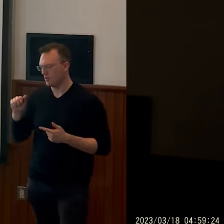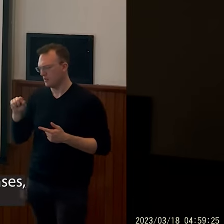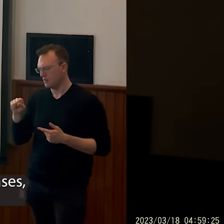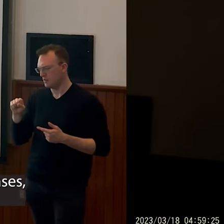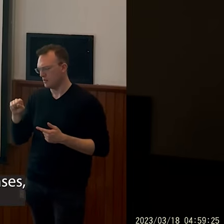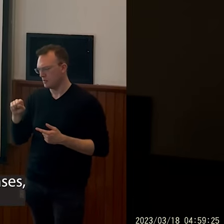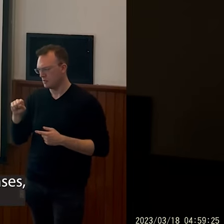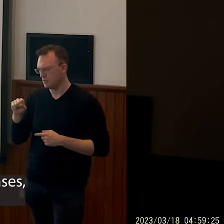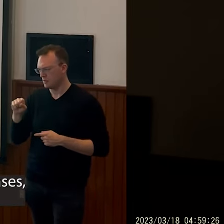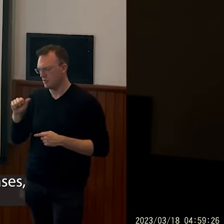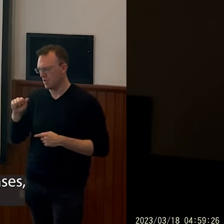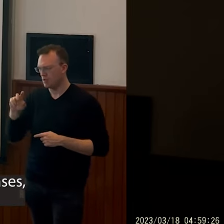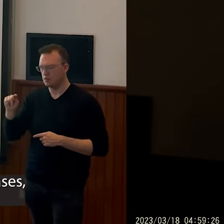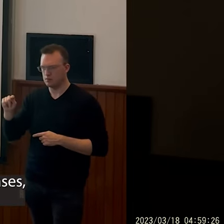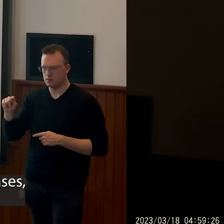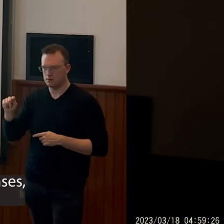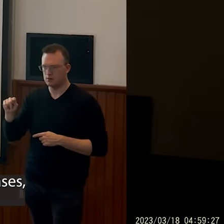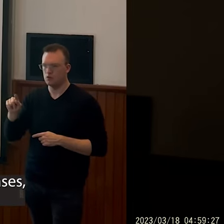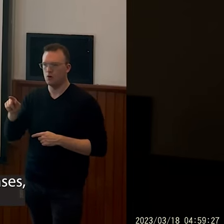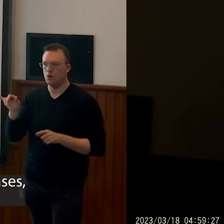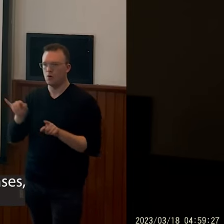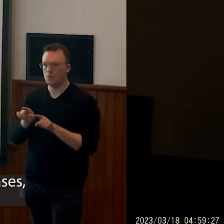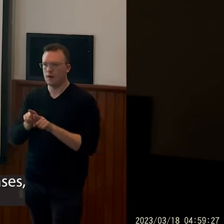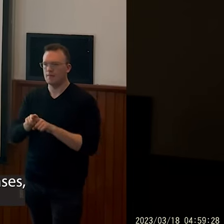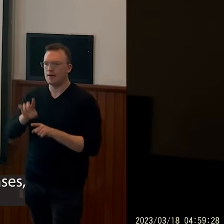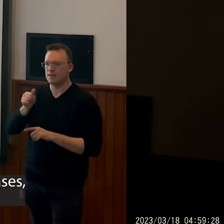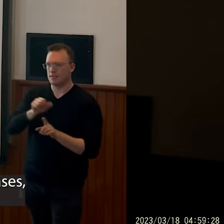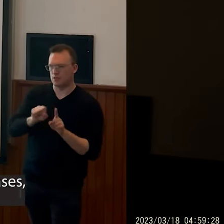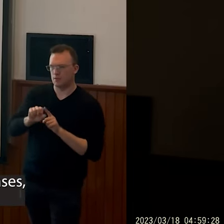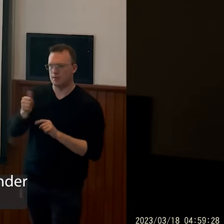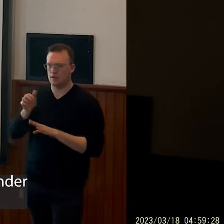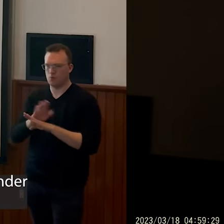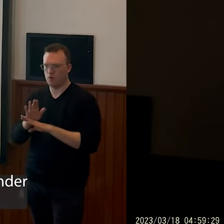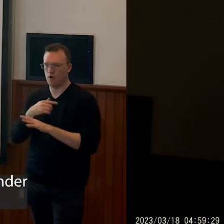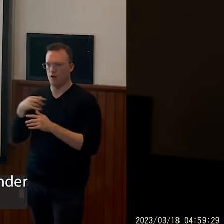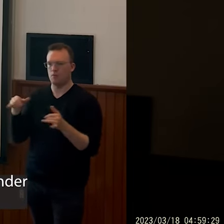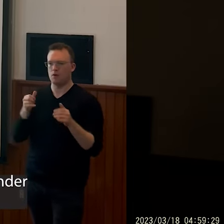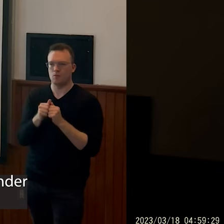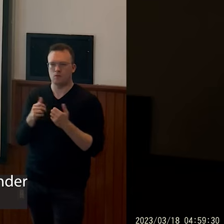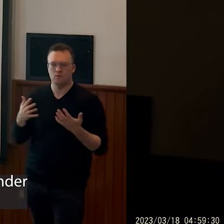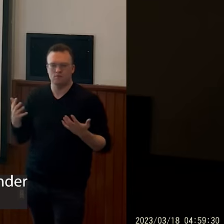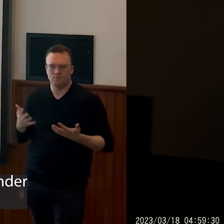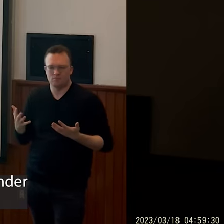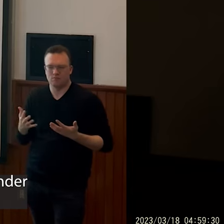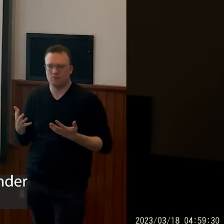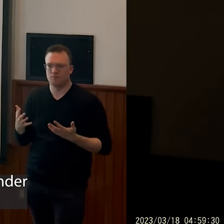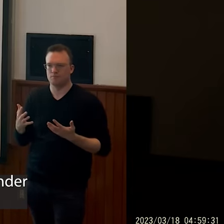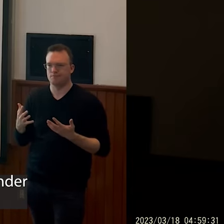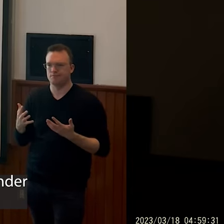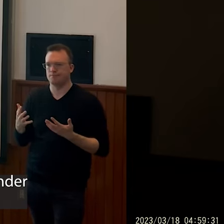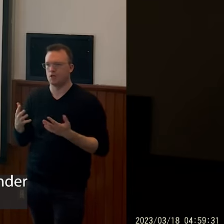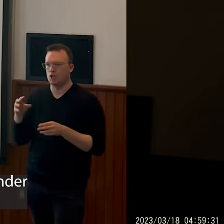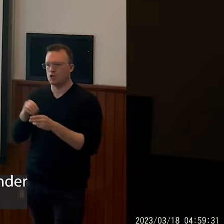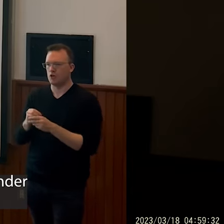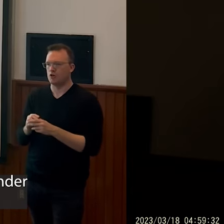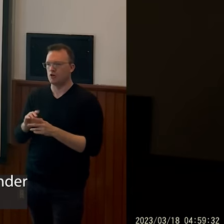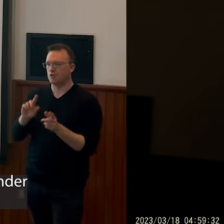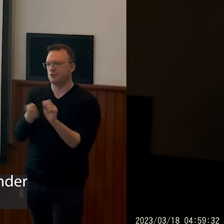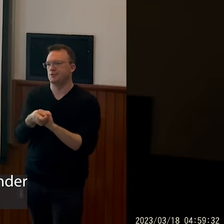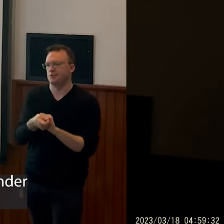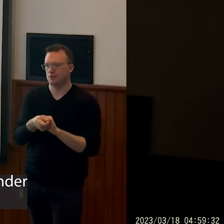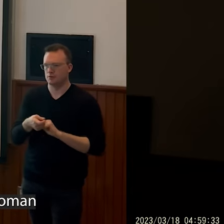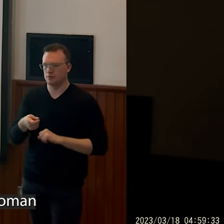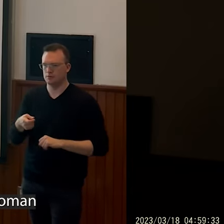I also want to know that for these 10 cases, 10 film, I was playing with sort of cross-gender or changing gender.